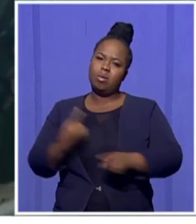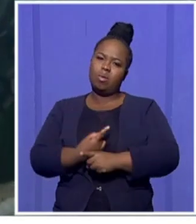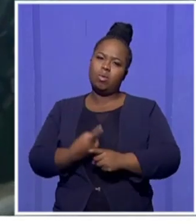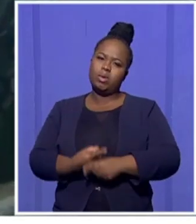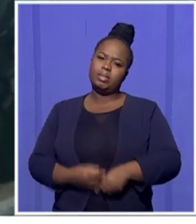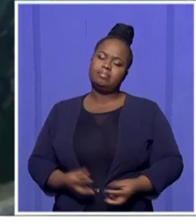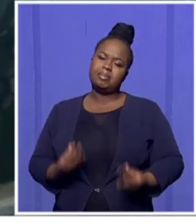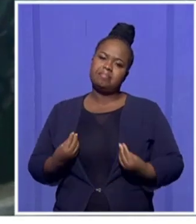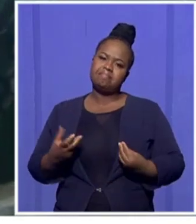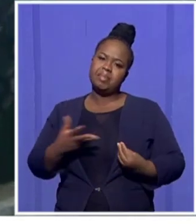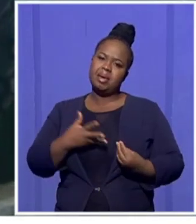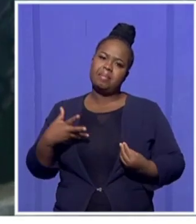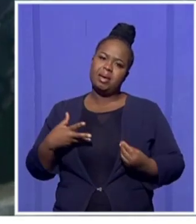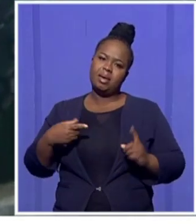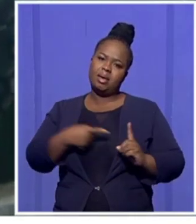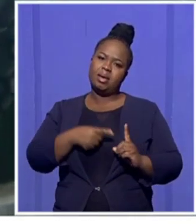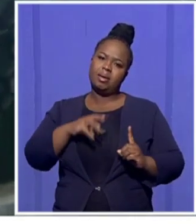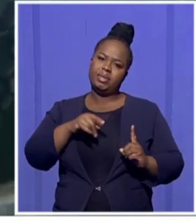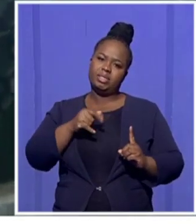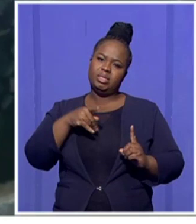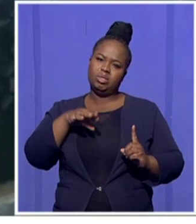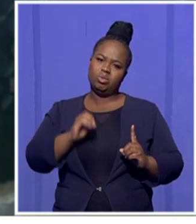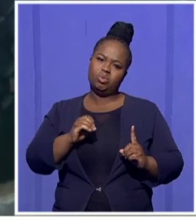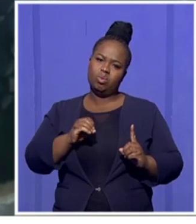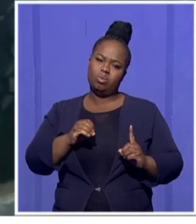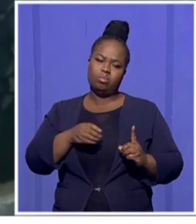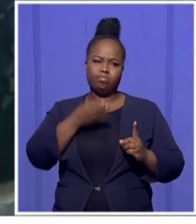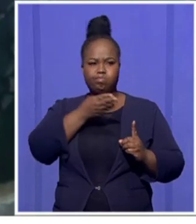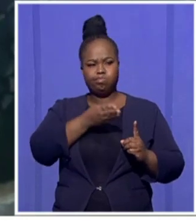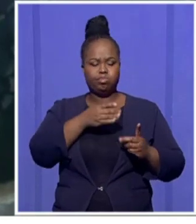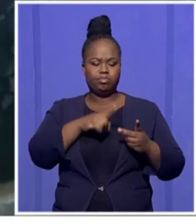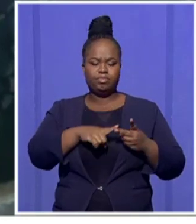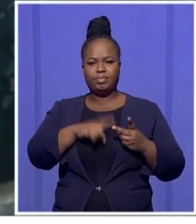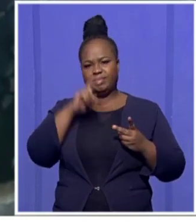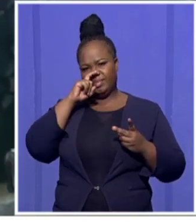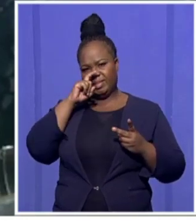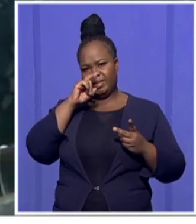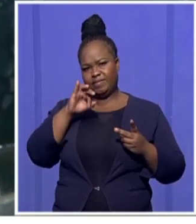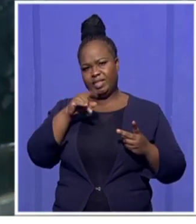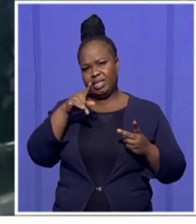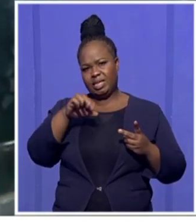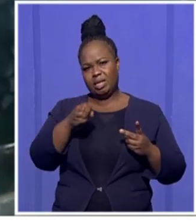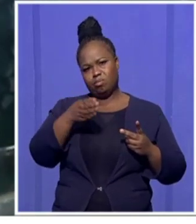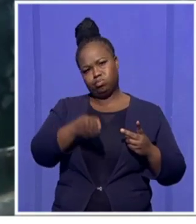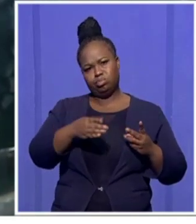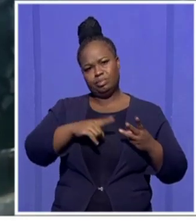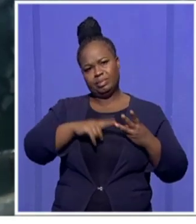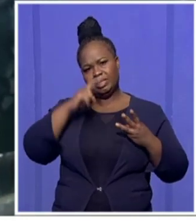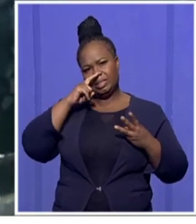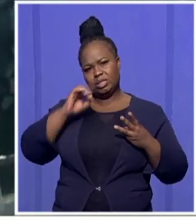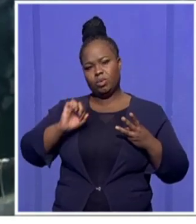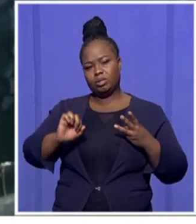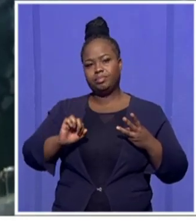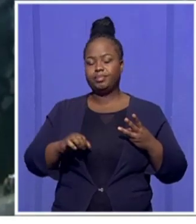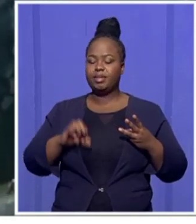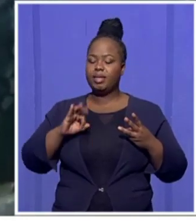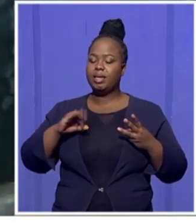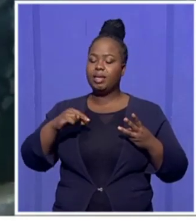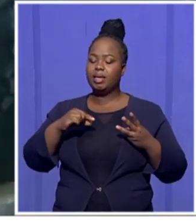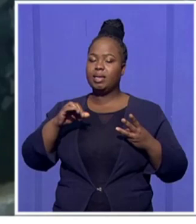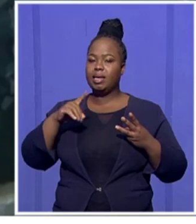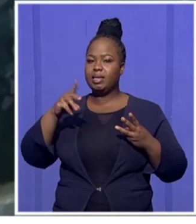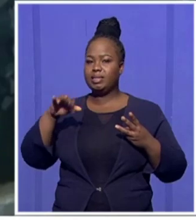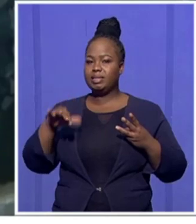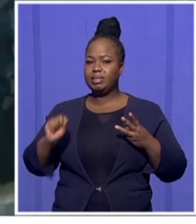Mama Mashatile, Ausfigile, his sister ladies, and many other